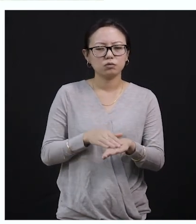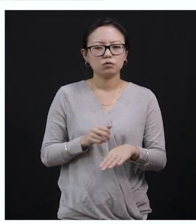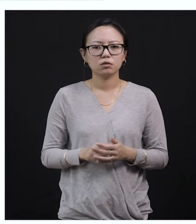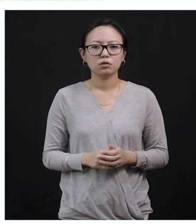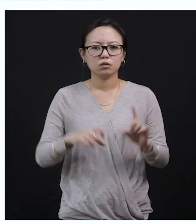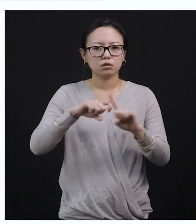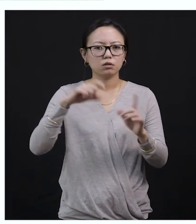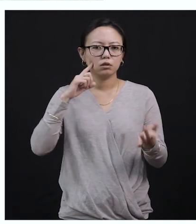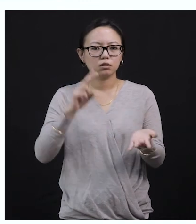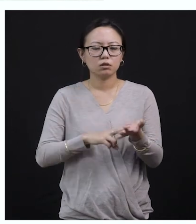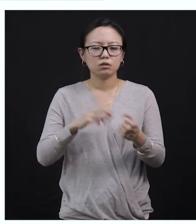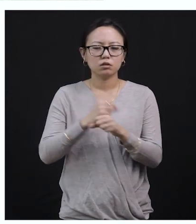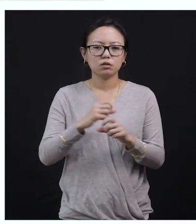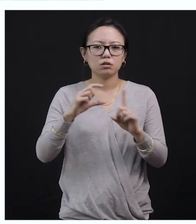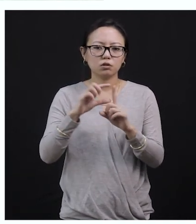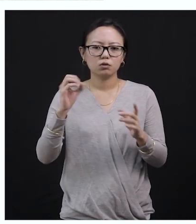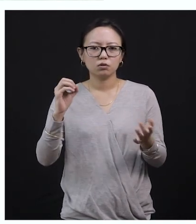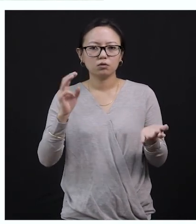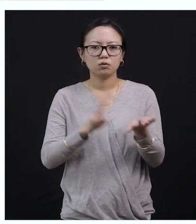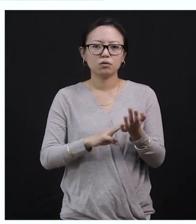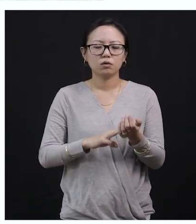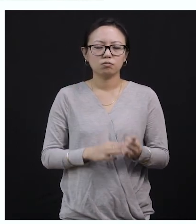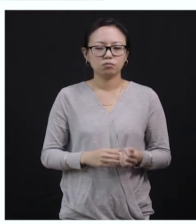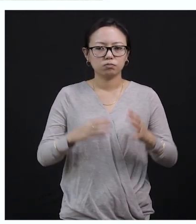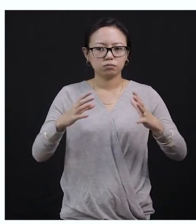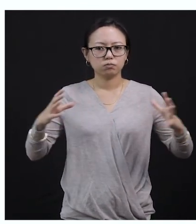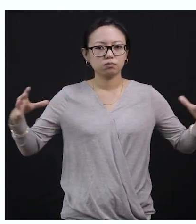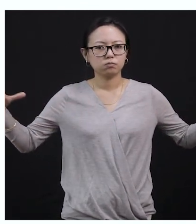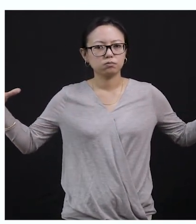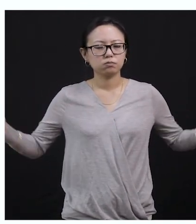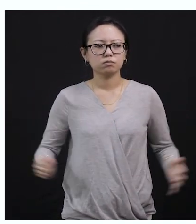the Magadha Empire. So Bhaji was one of them, all right?